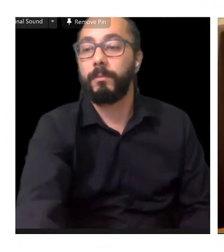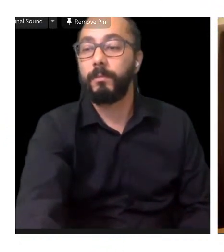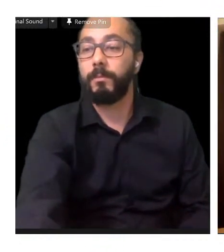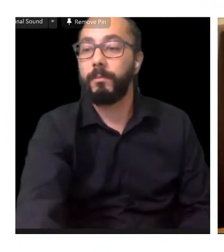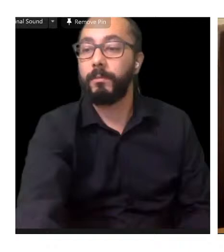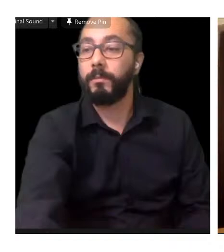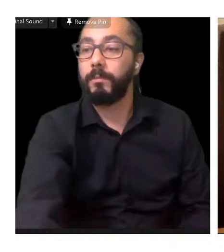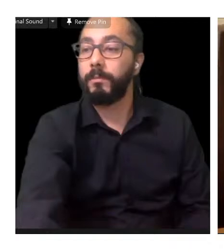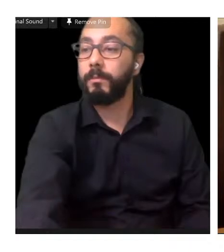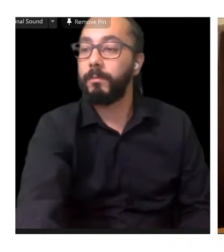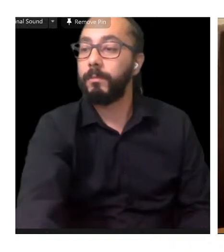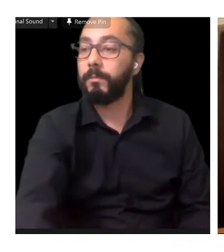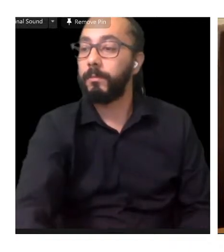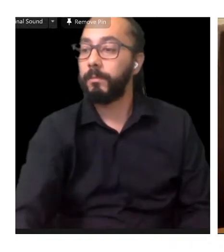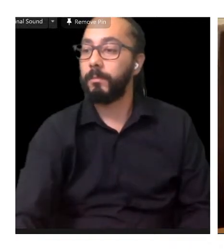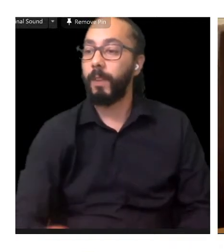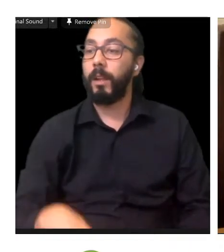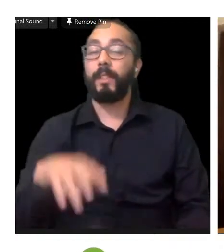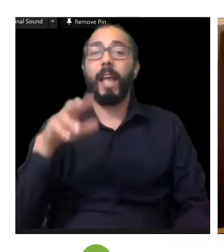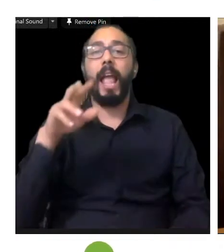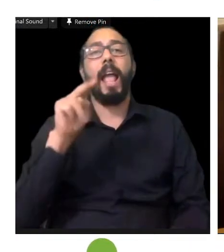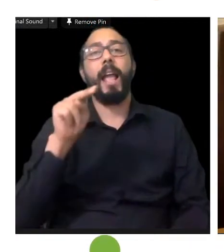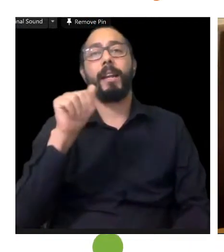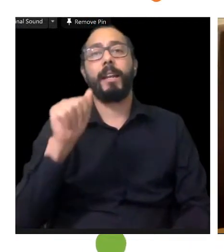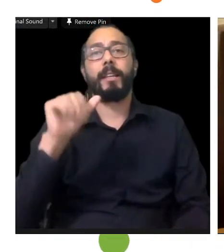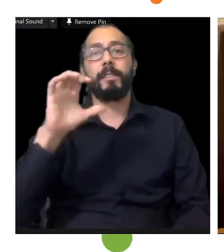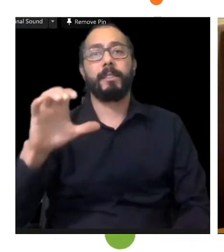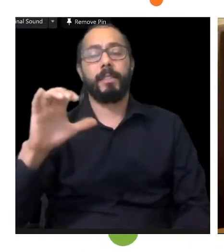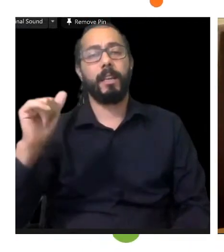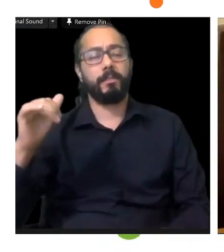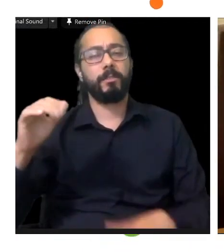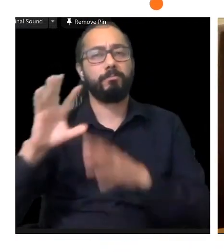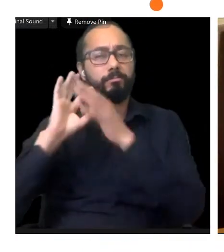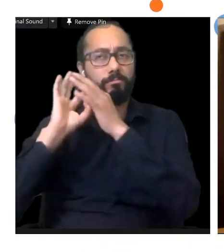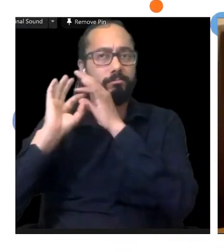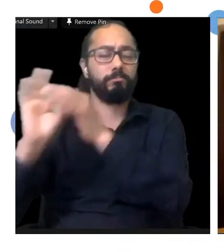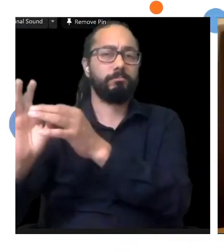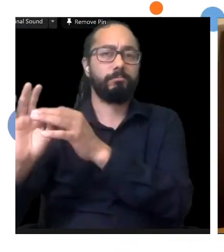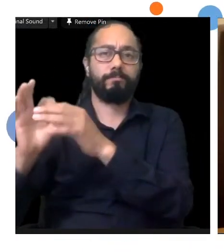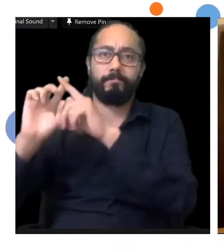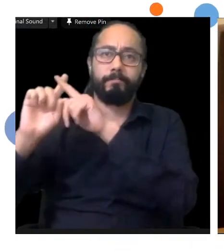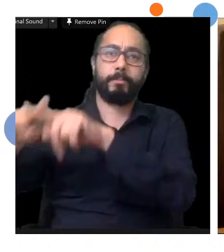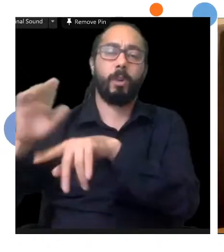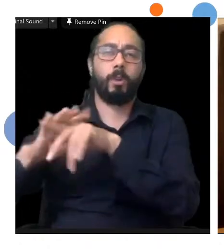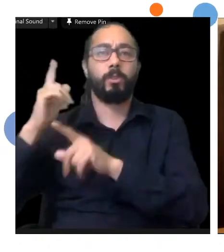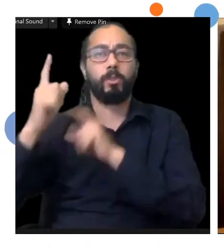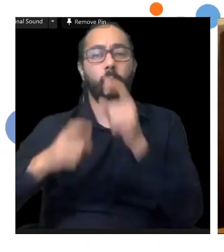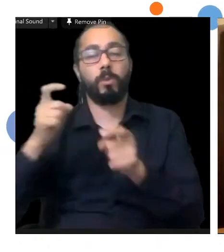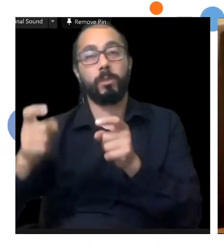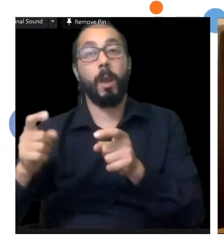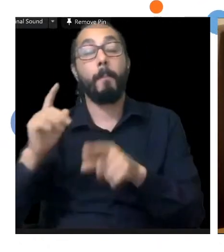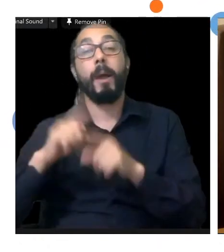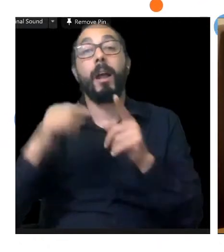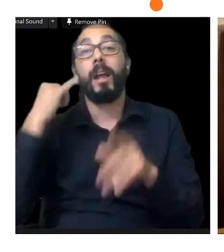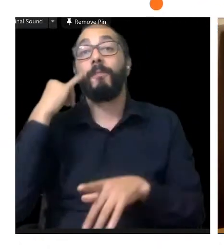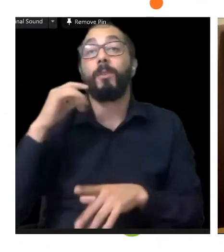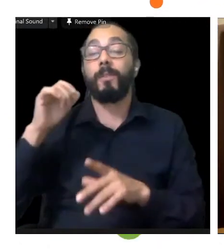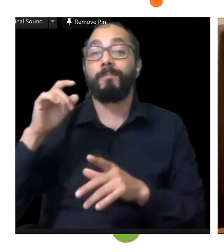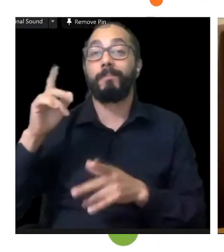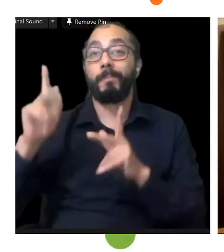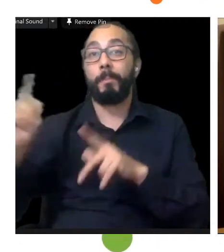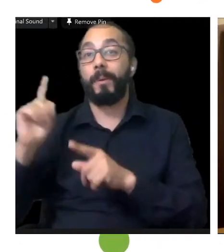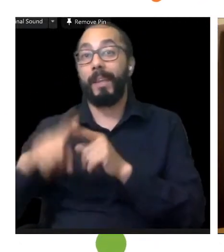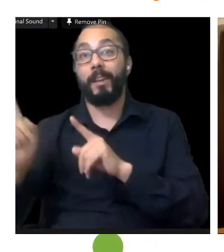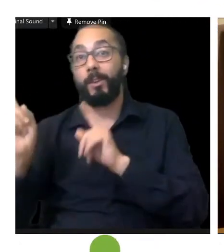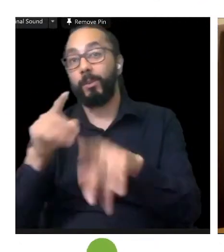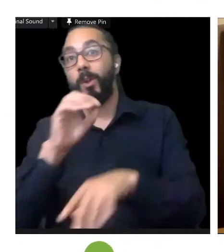one beautiful story about how you're keeping those donors connected in this time when they can't get to Ottawa and you can't necessarily get to them. Maybe you're not able to deliver